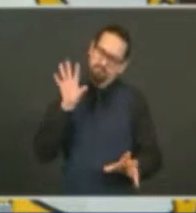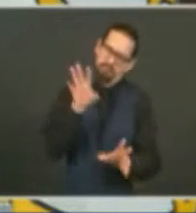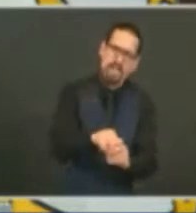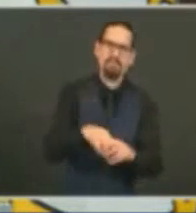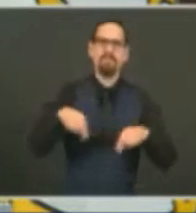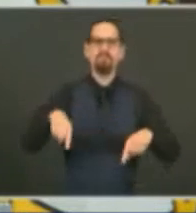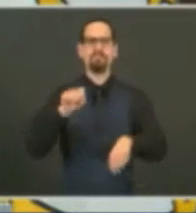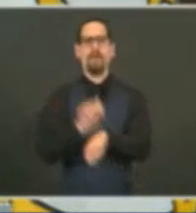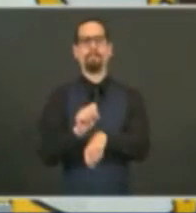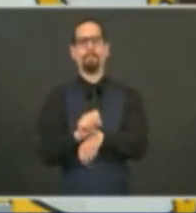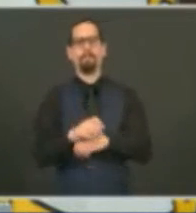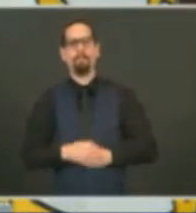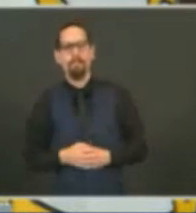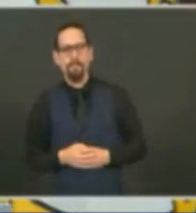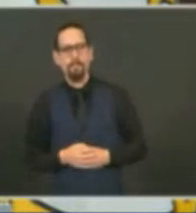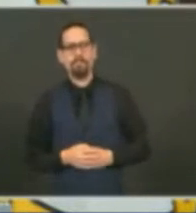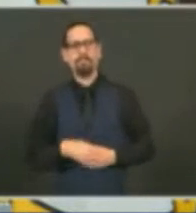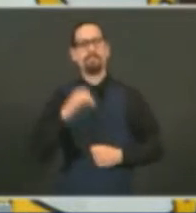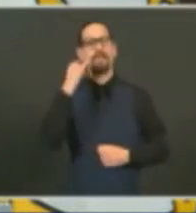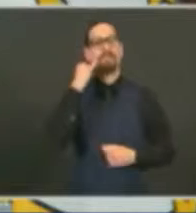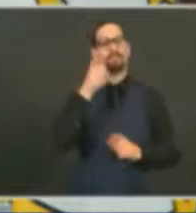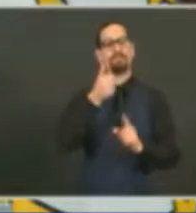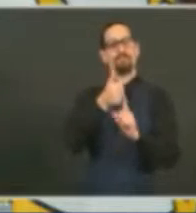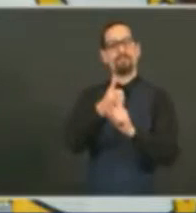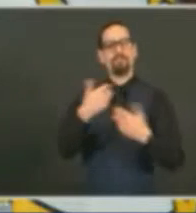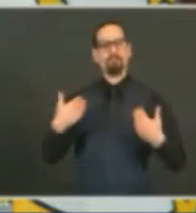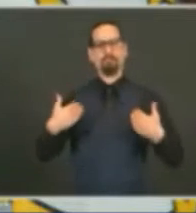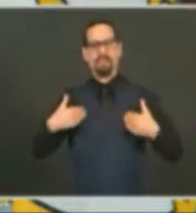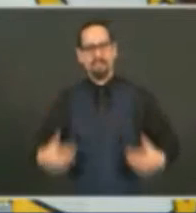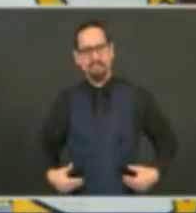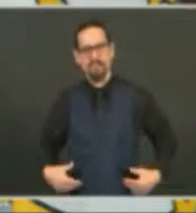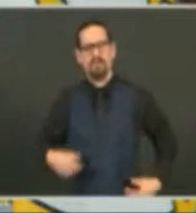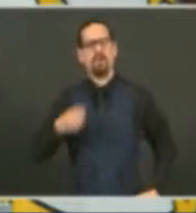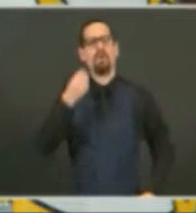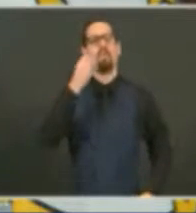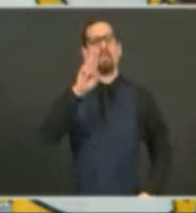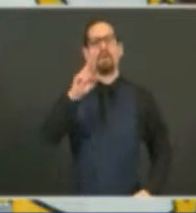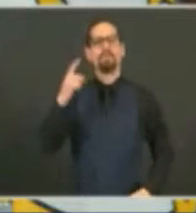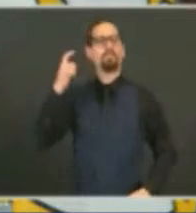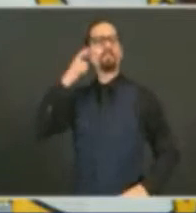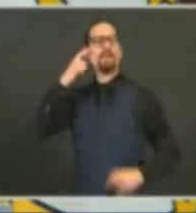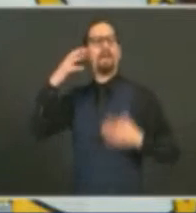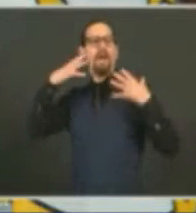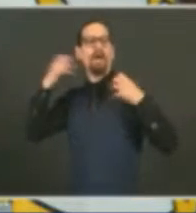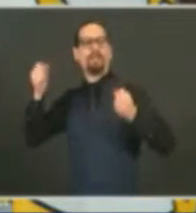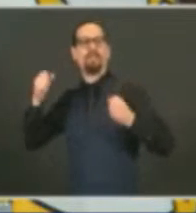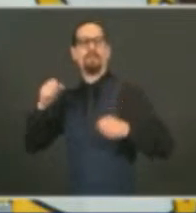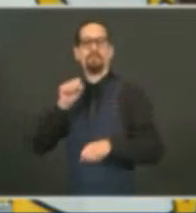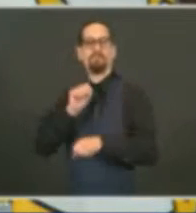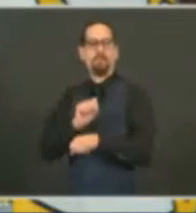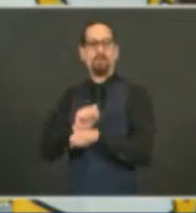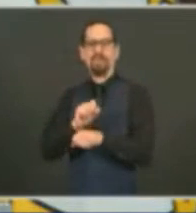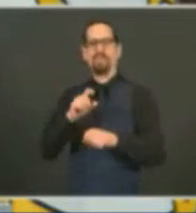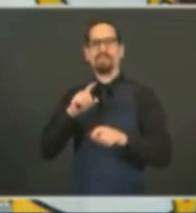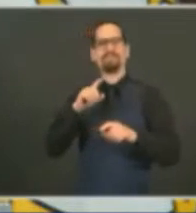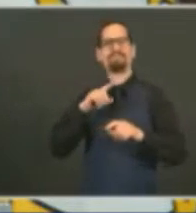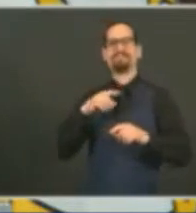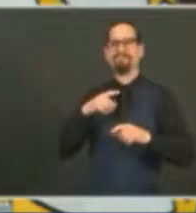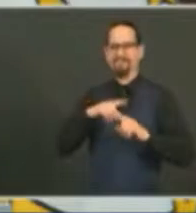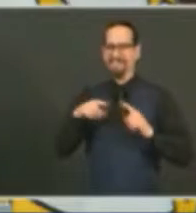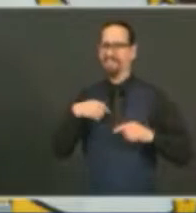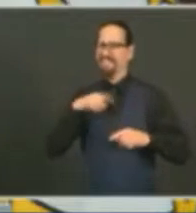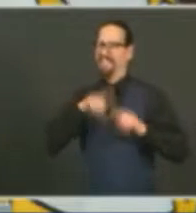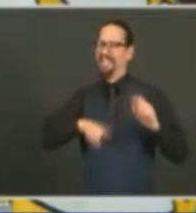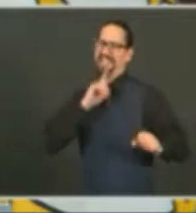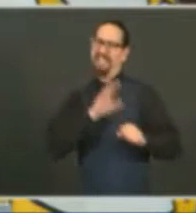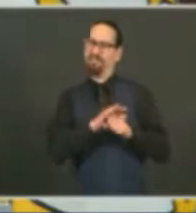mental healthcare experience, but you can't commit to a full-time job in one of our hospitals, or if you